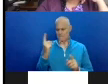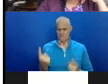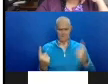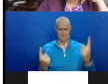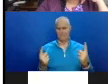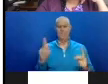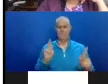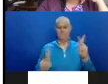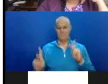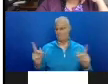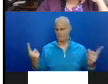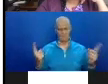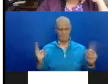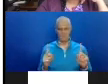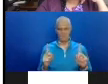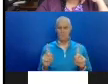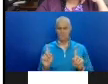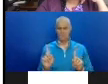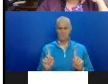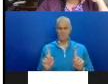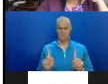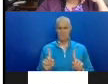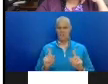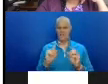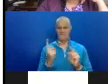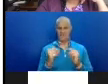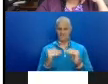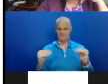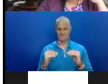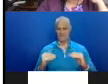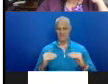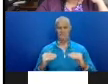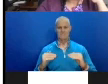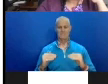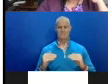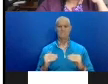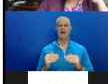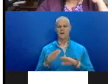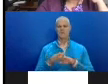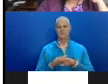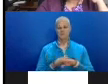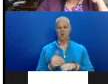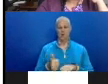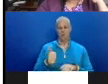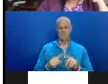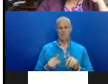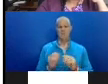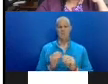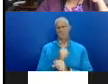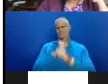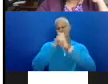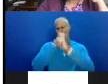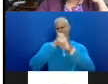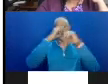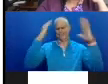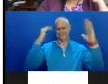in this intimate partner violence. So the first phase is, and I'm going to slow each one of these down, but I just want to give you an overview of the